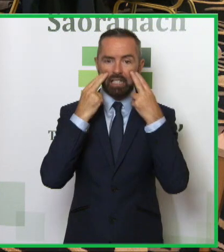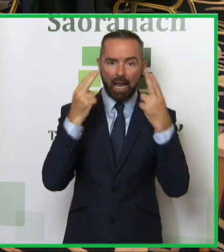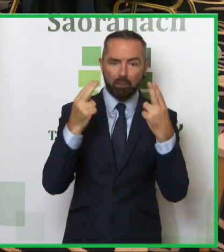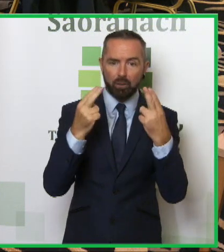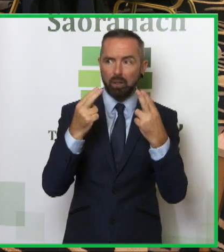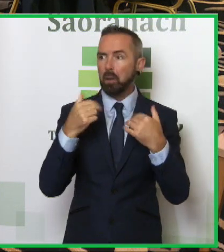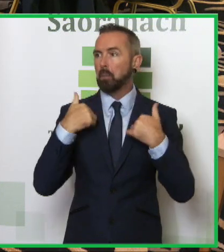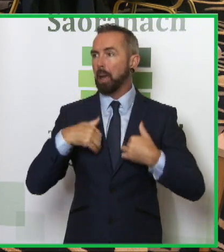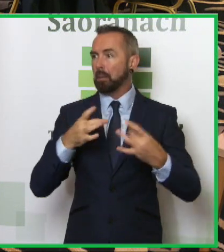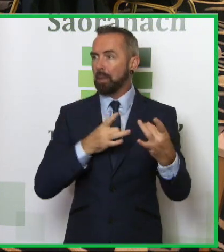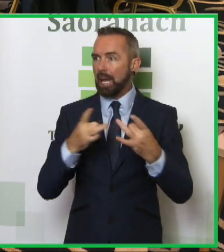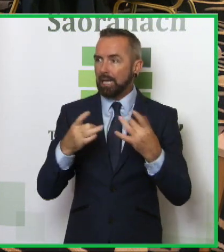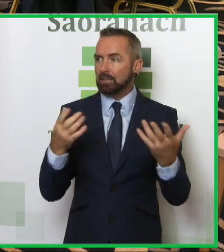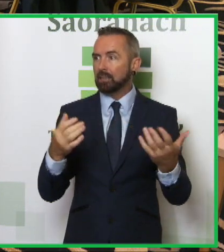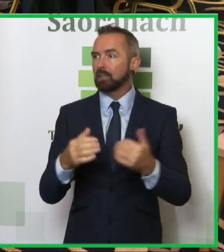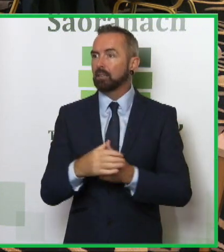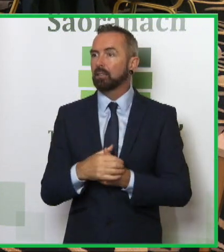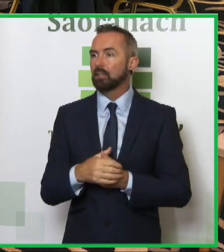Sorry, so we have mushrooms.